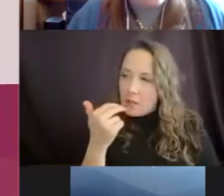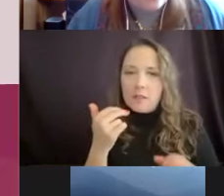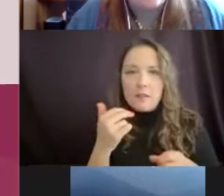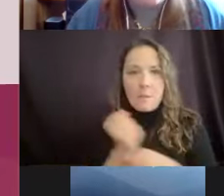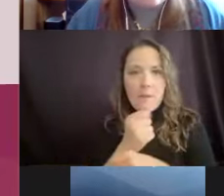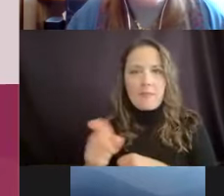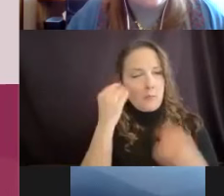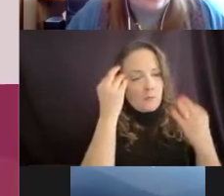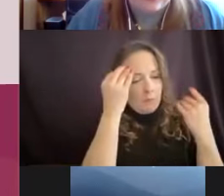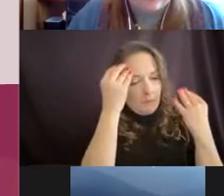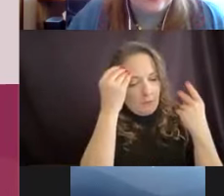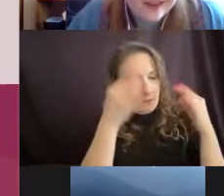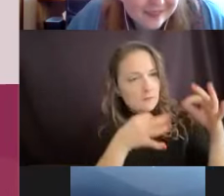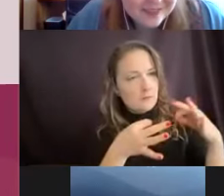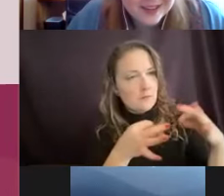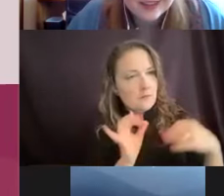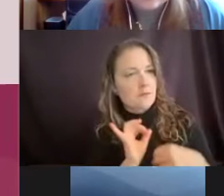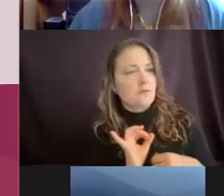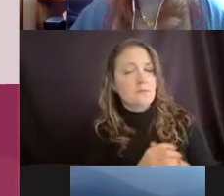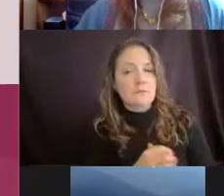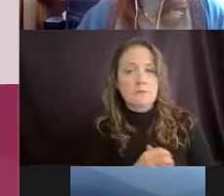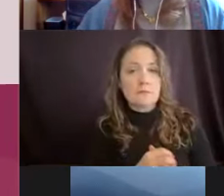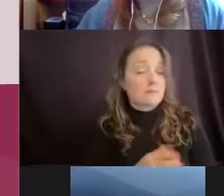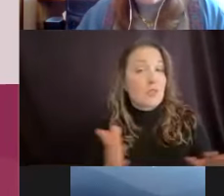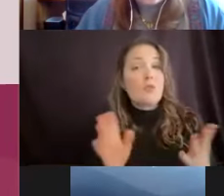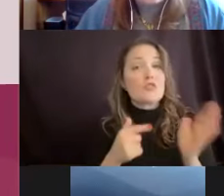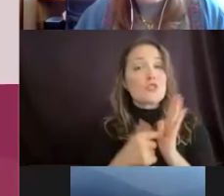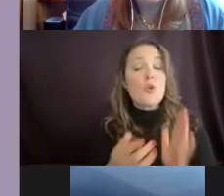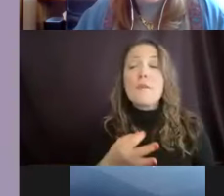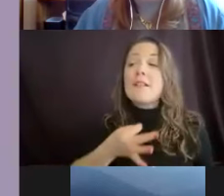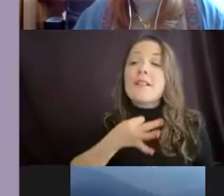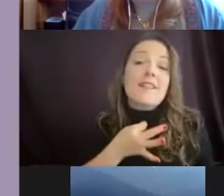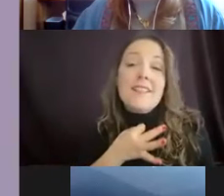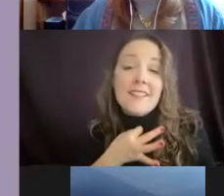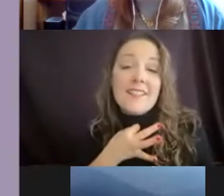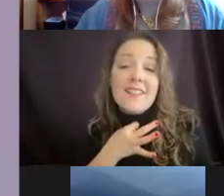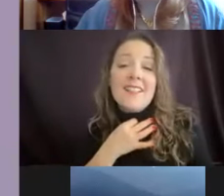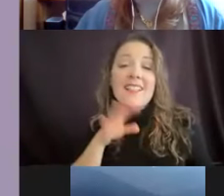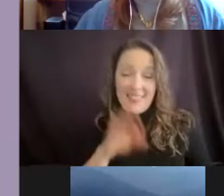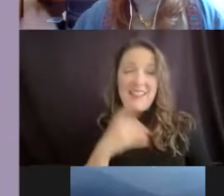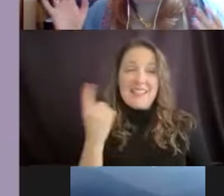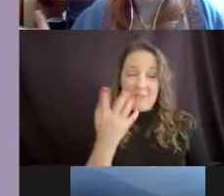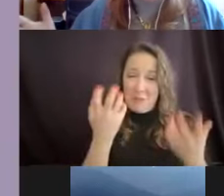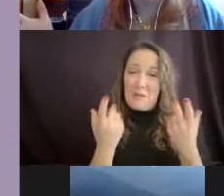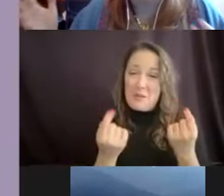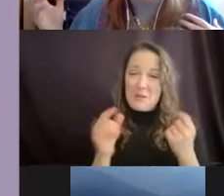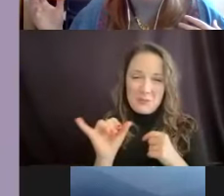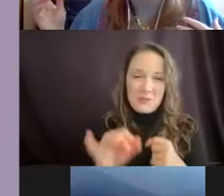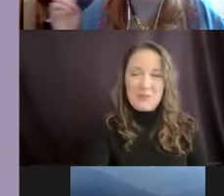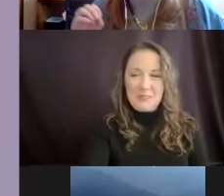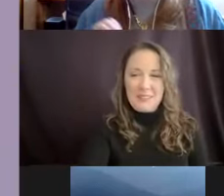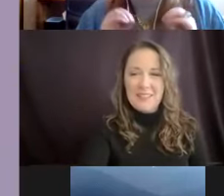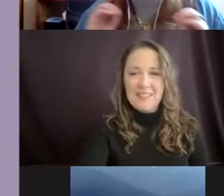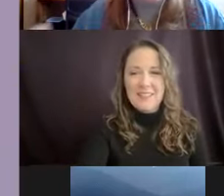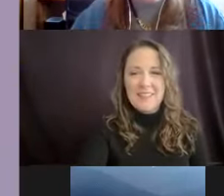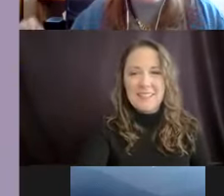Is just to ask and express curiosity, which is also something we want to do when we're having